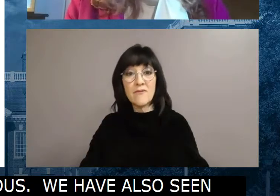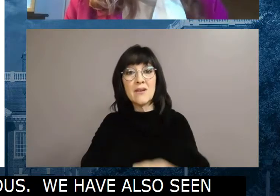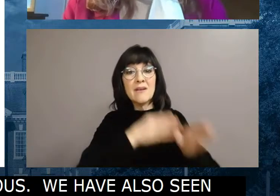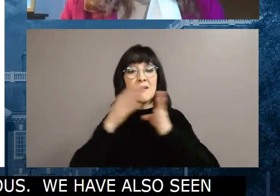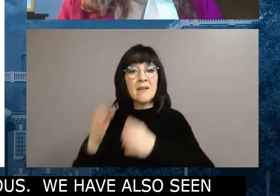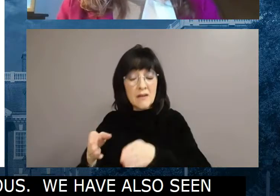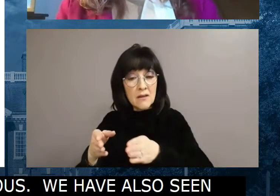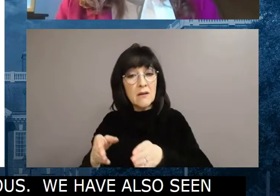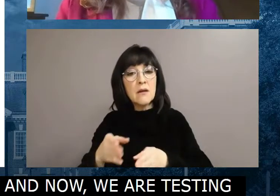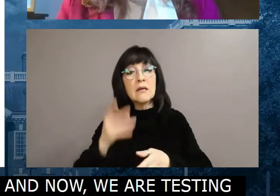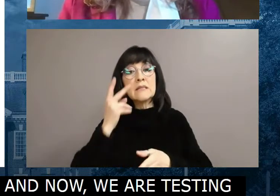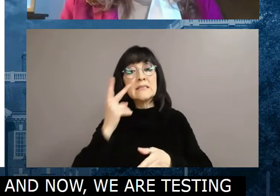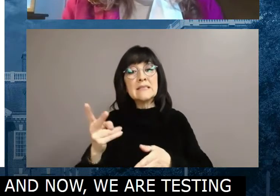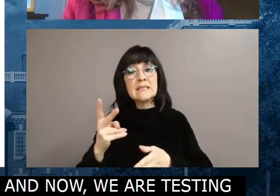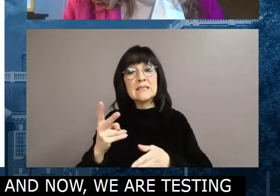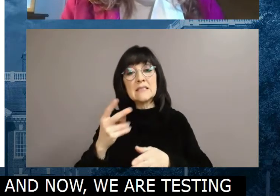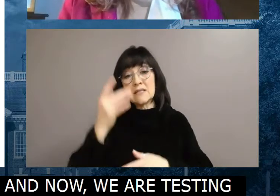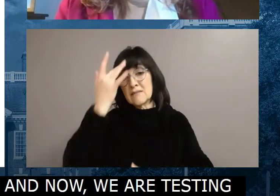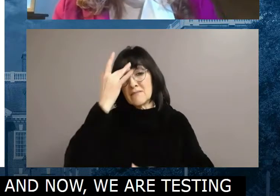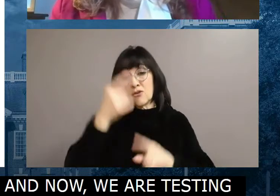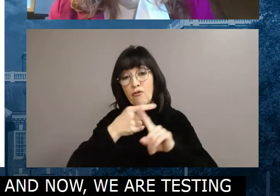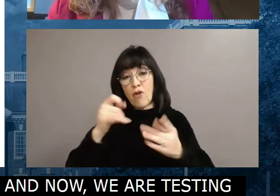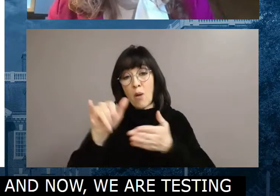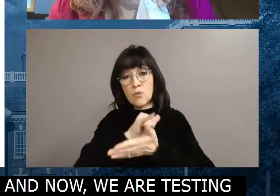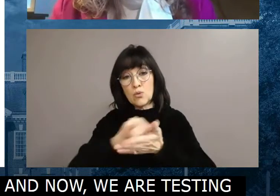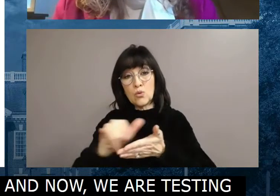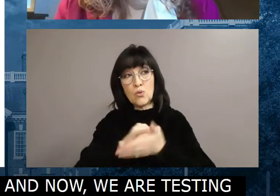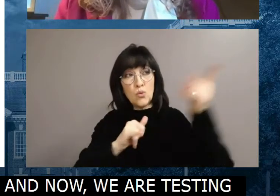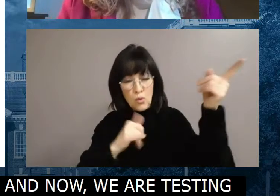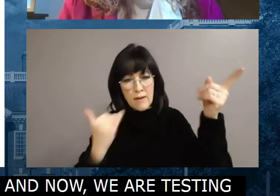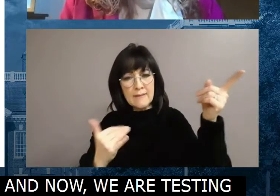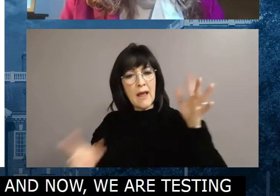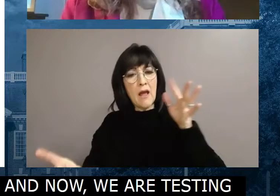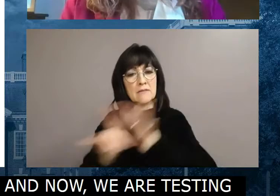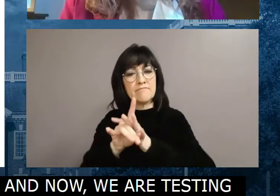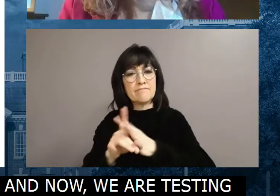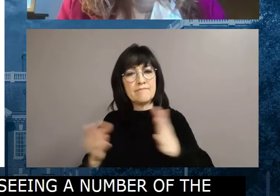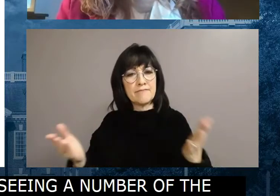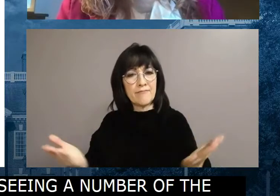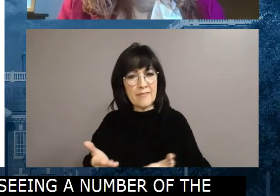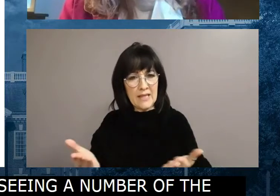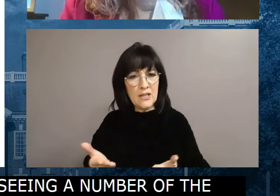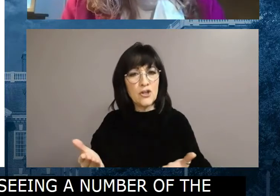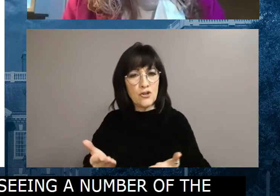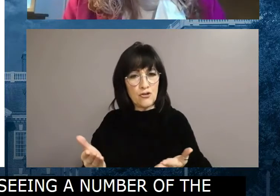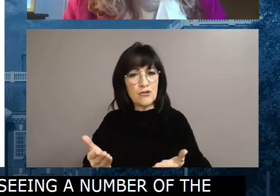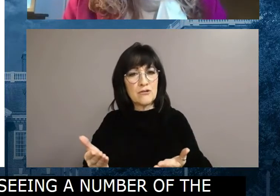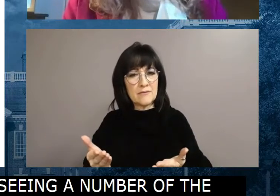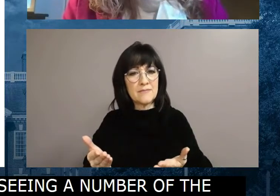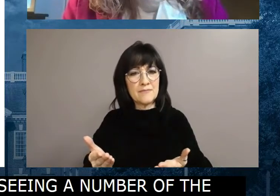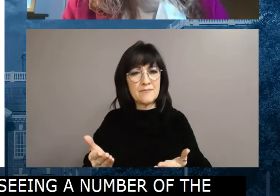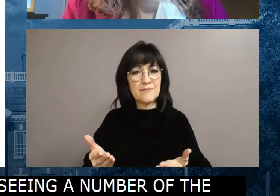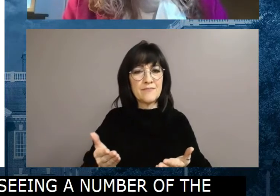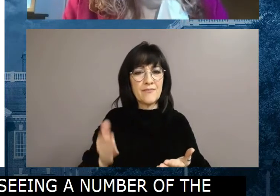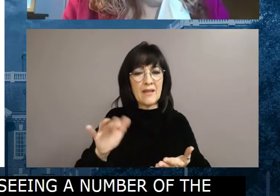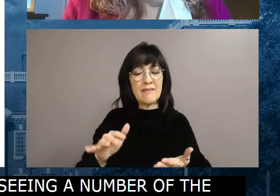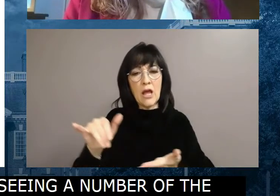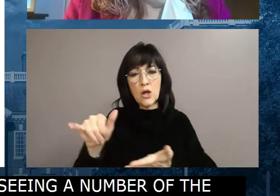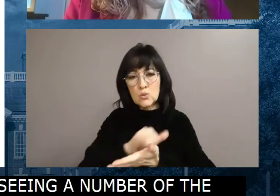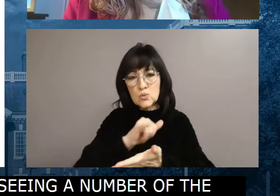well, which isn't surprising. These variants are increasing significantly in the New York, New